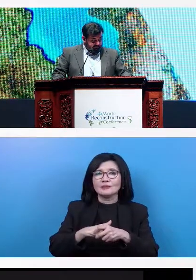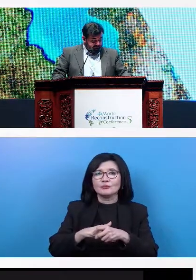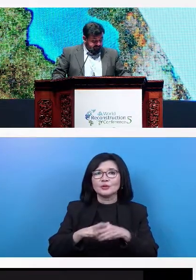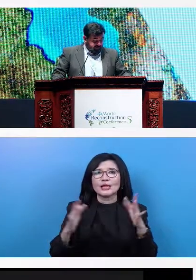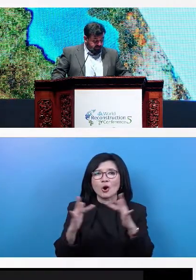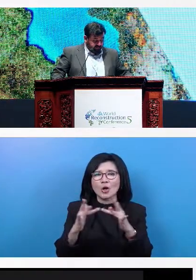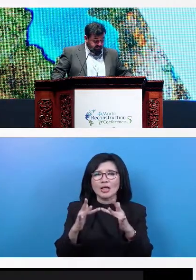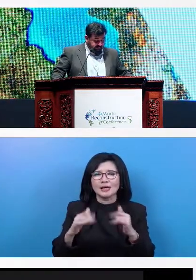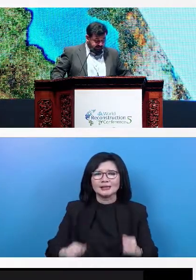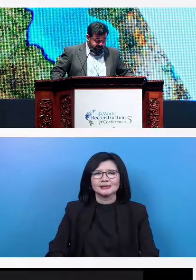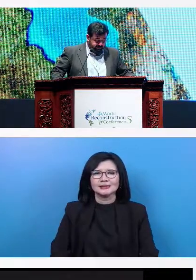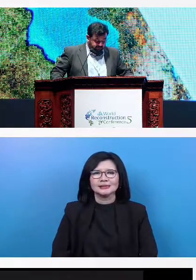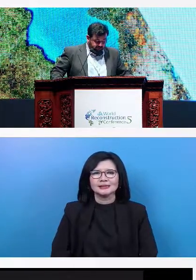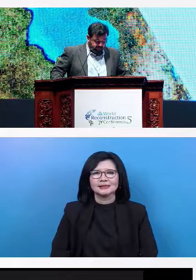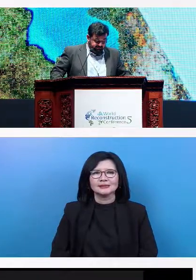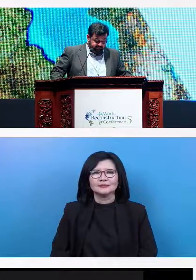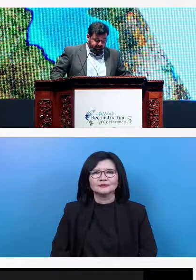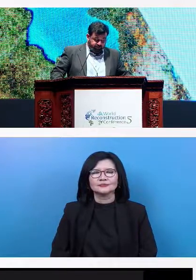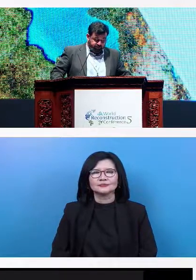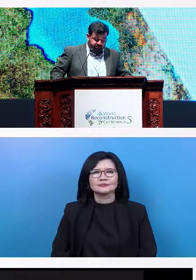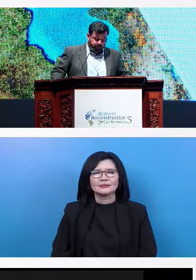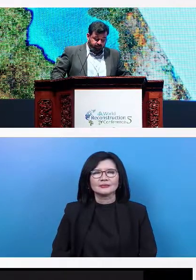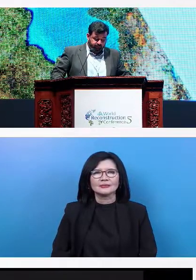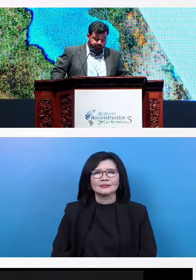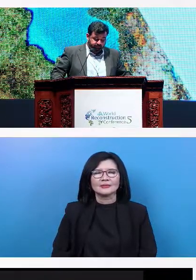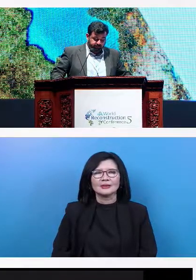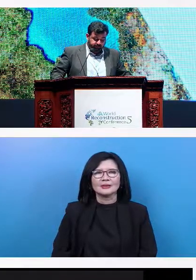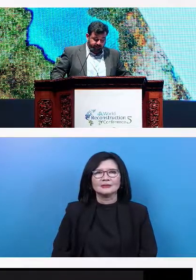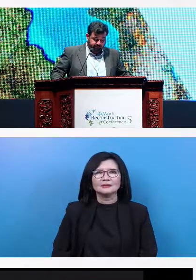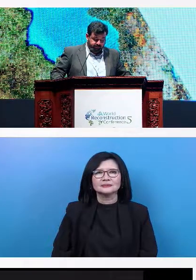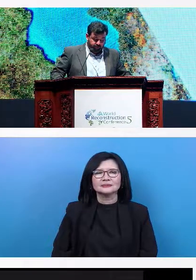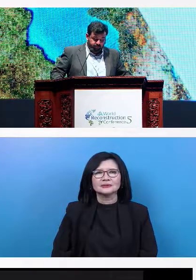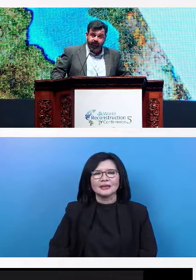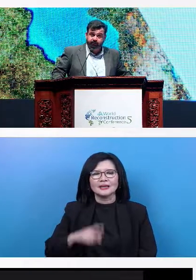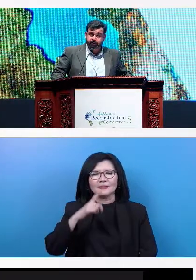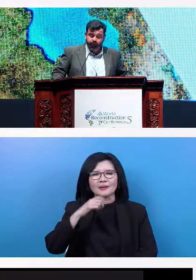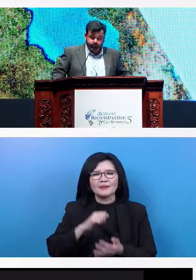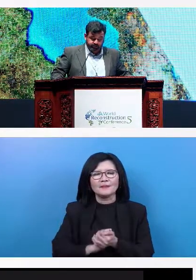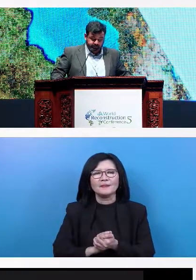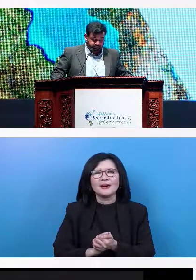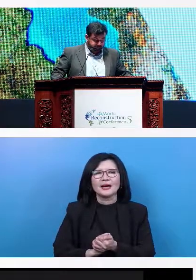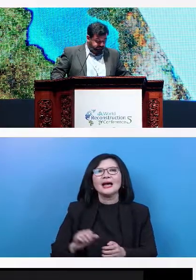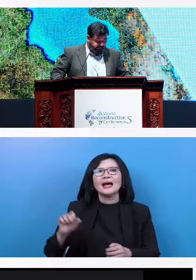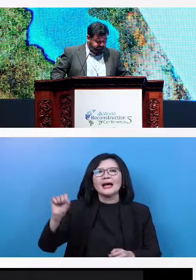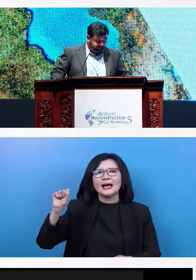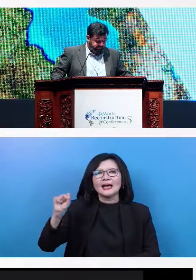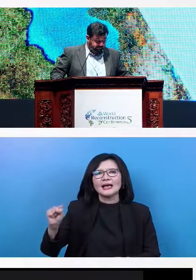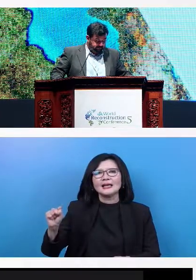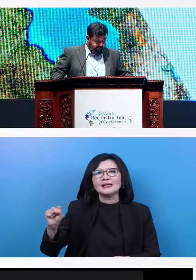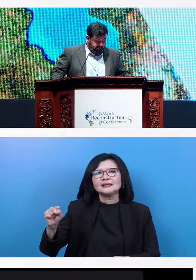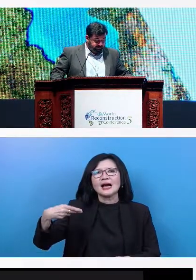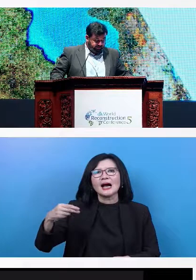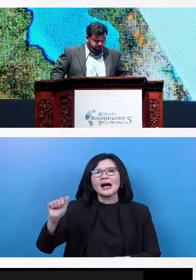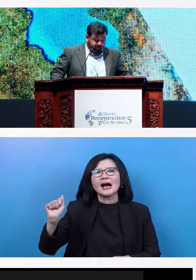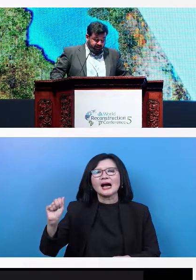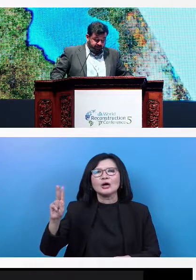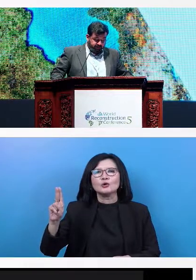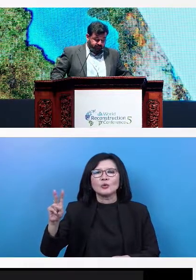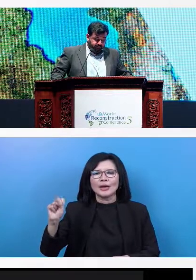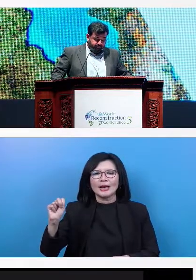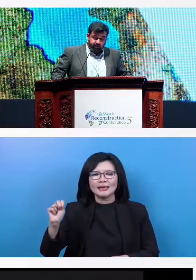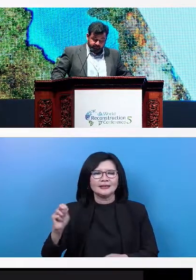welcome Mr. Sean Tarbach. Sean is the Chief Executive of the International Cooperative and Mutual Insurance Federation. He